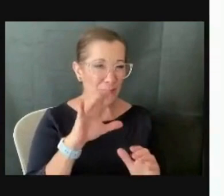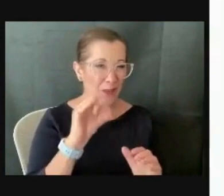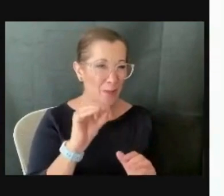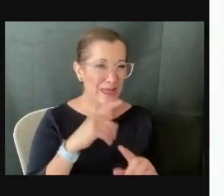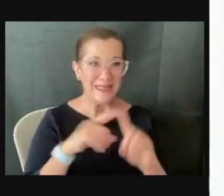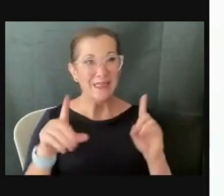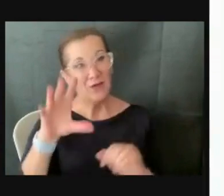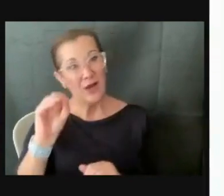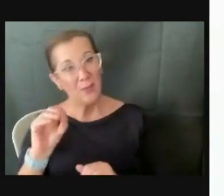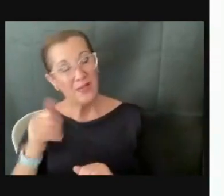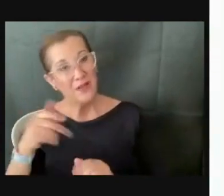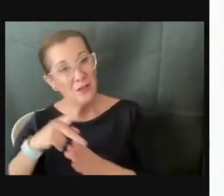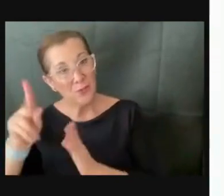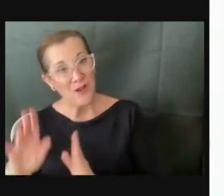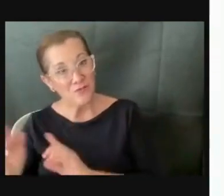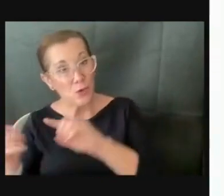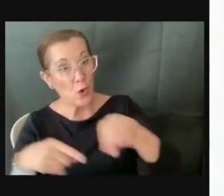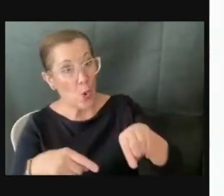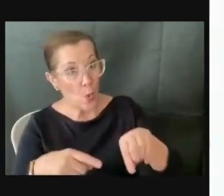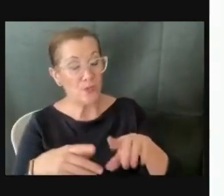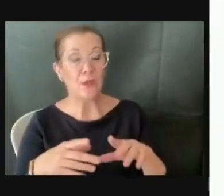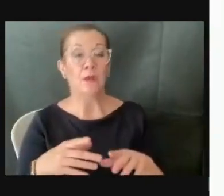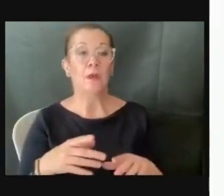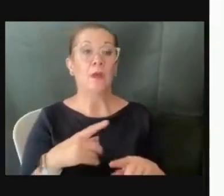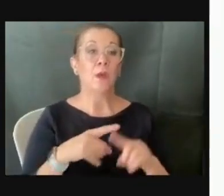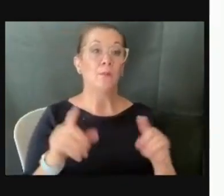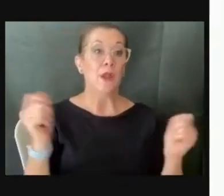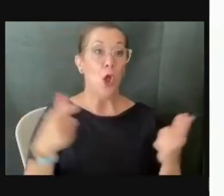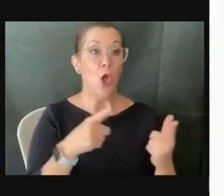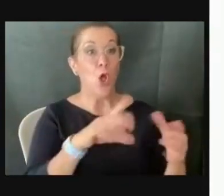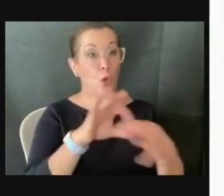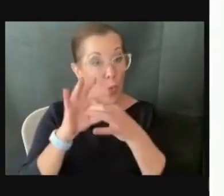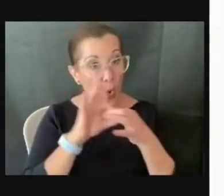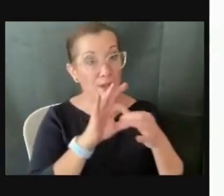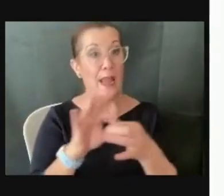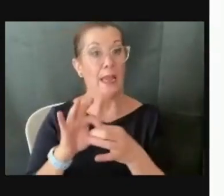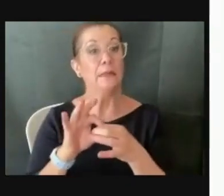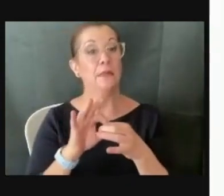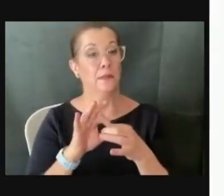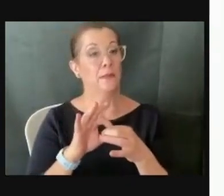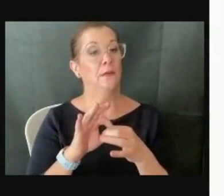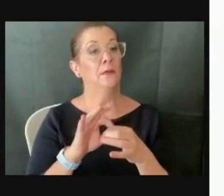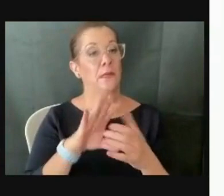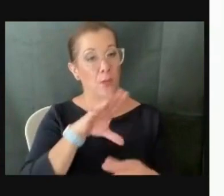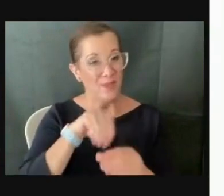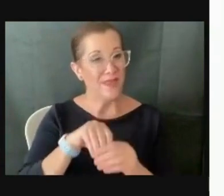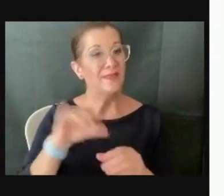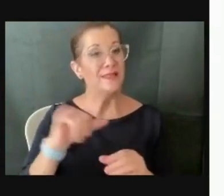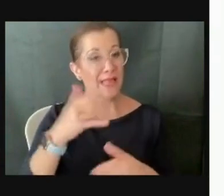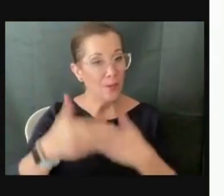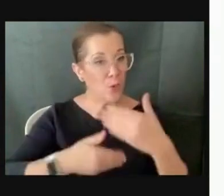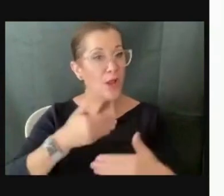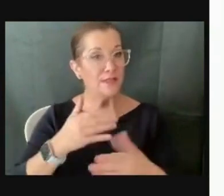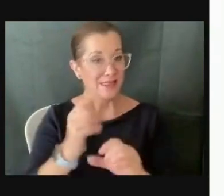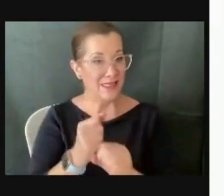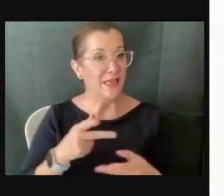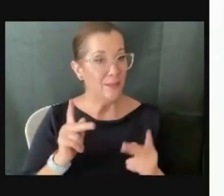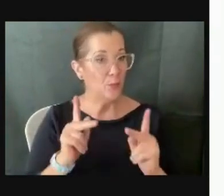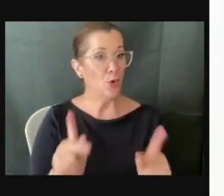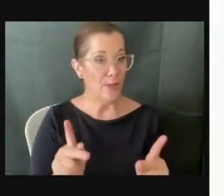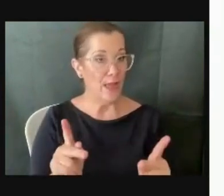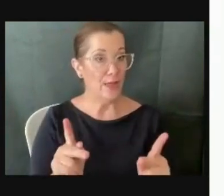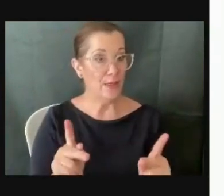another professional that needs to come on, but it all has to be coordinated and done within the same process to get it permitted. And if it's